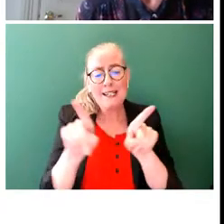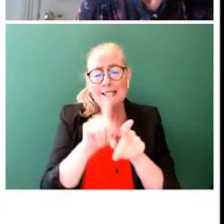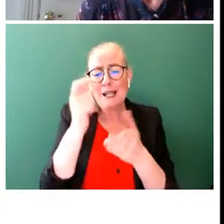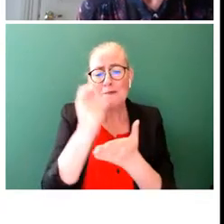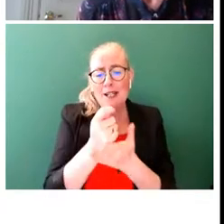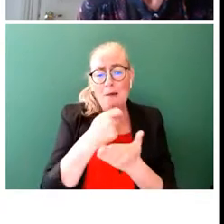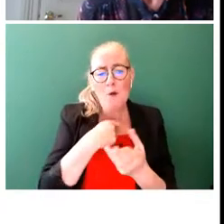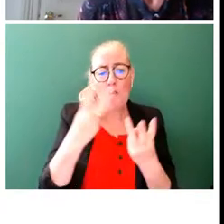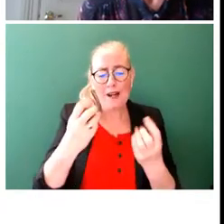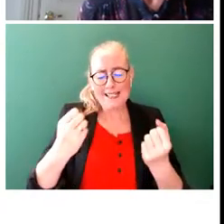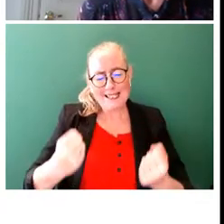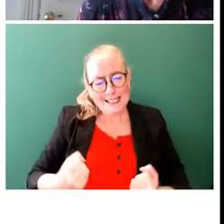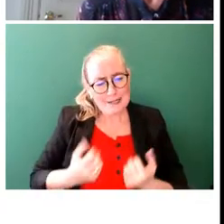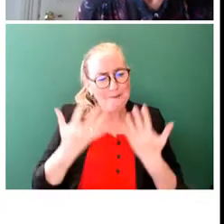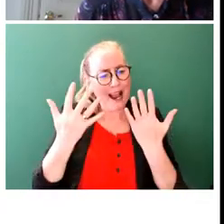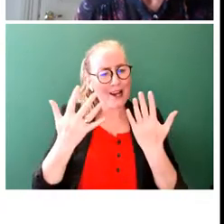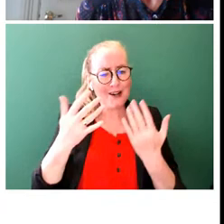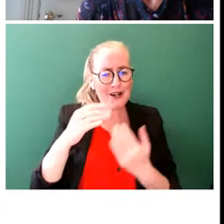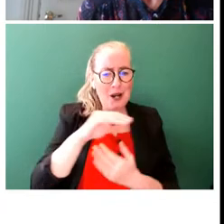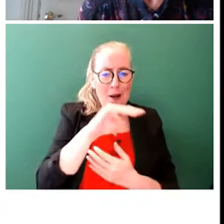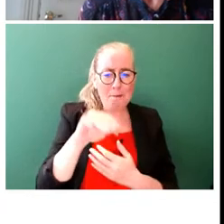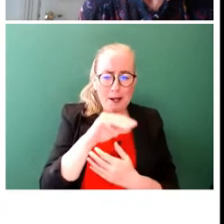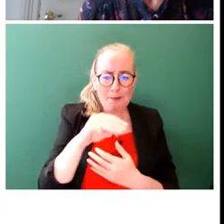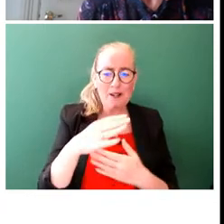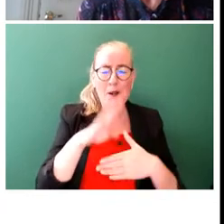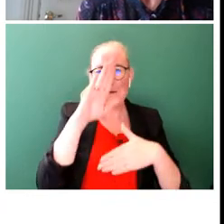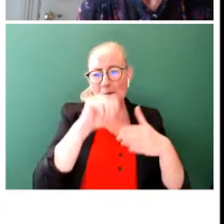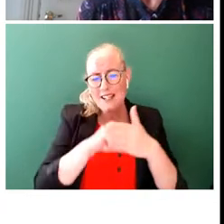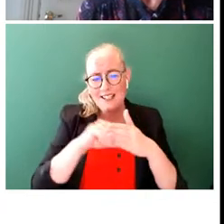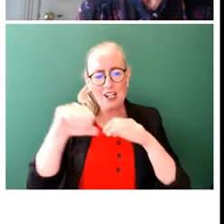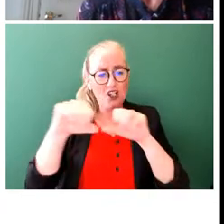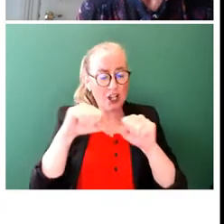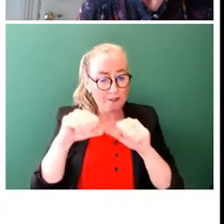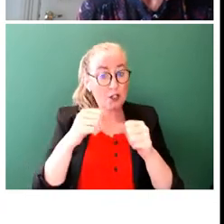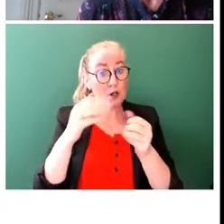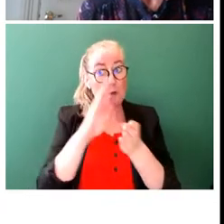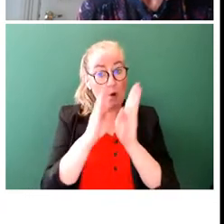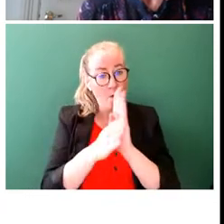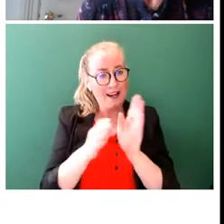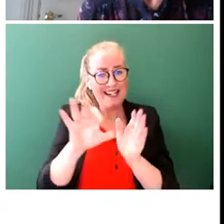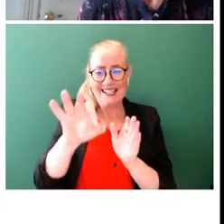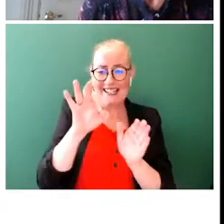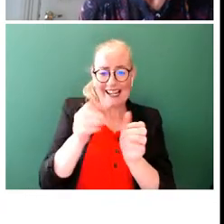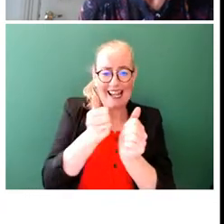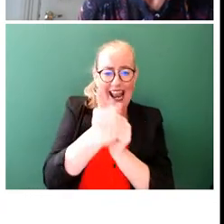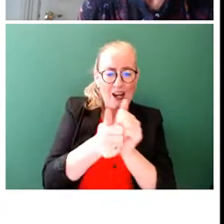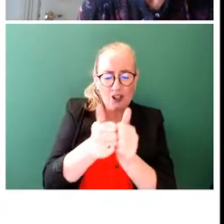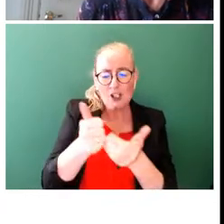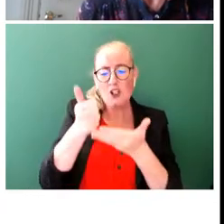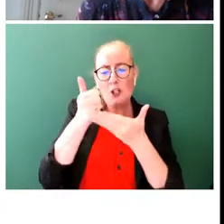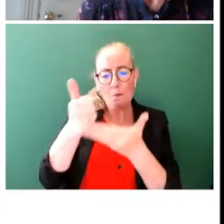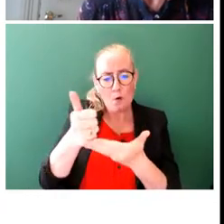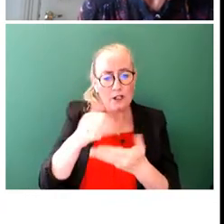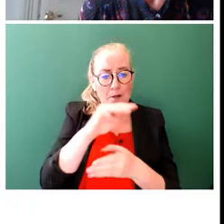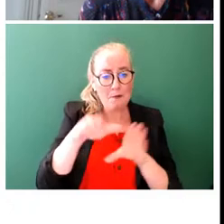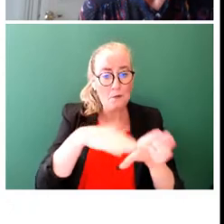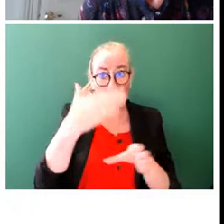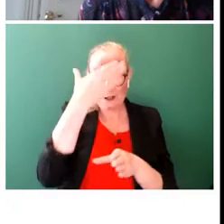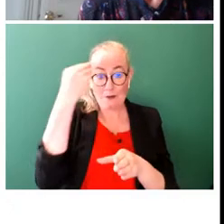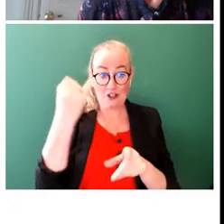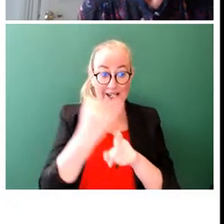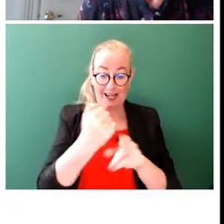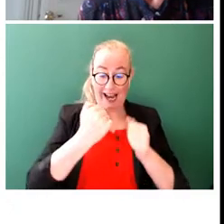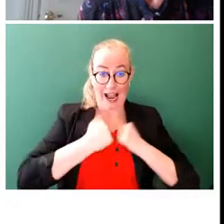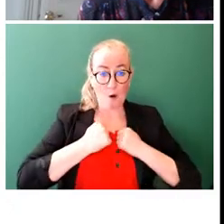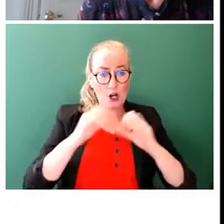want to inspire individuals, businesses, service providers to take actions to support people with dementia in our communities.